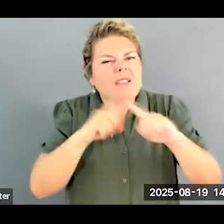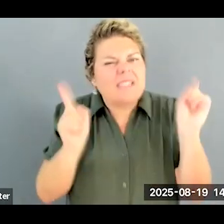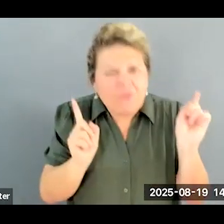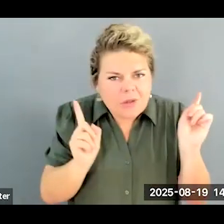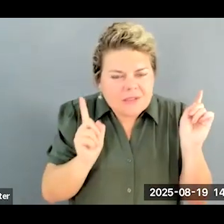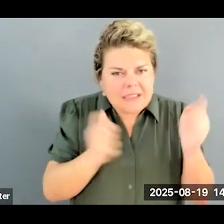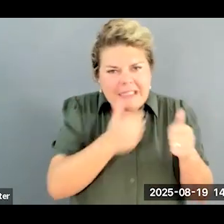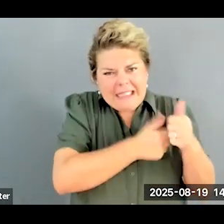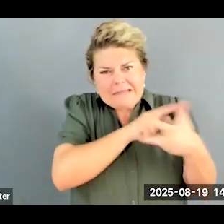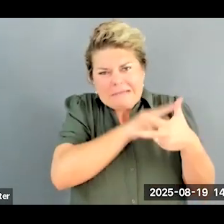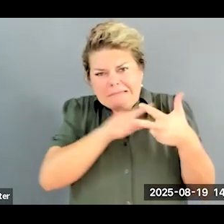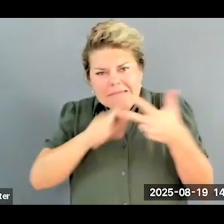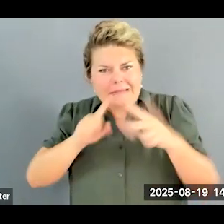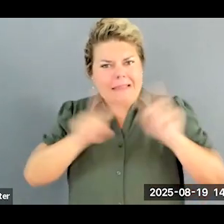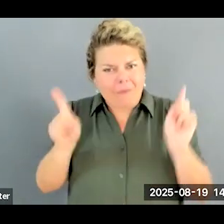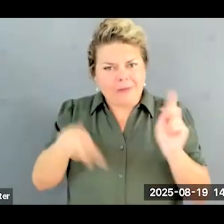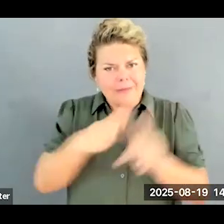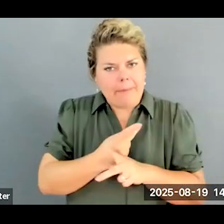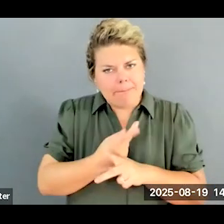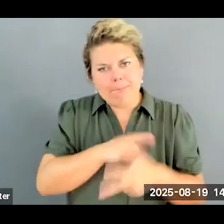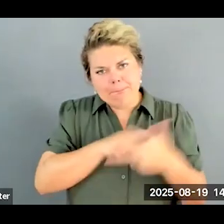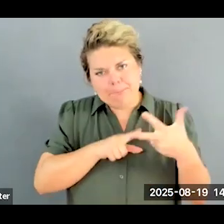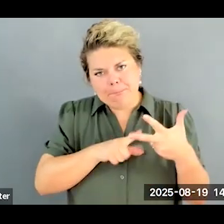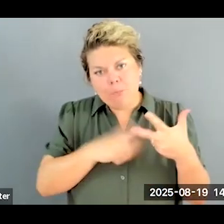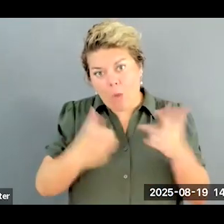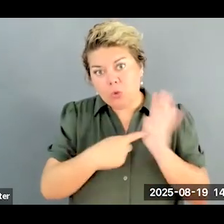each one being shown here.